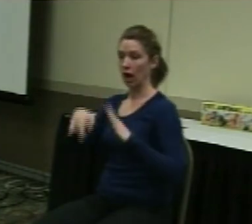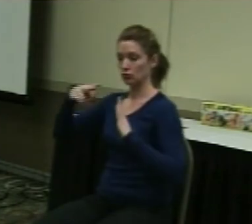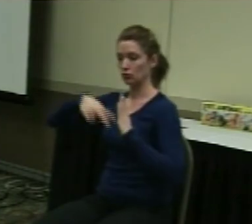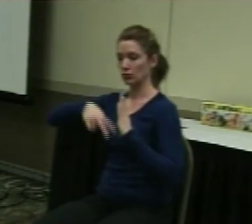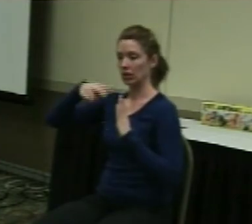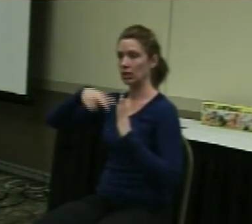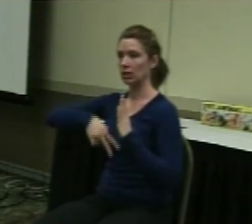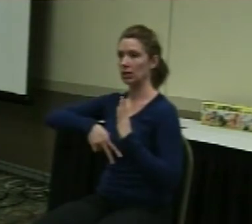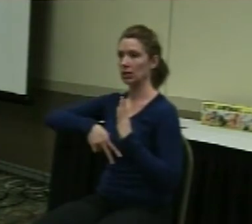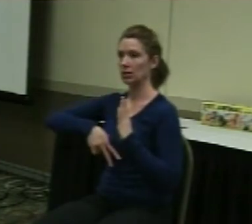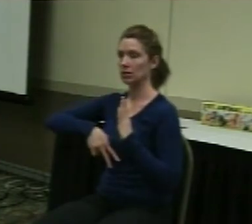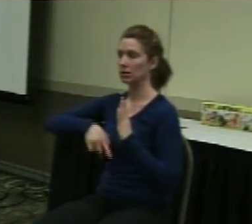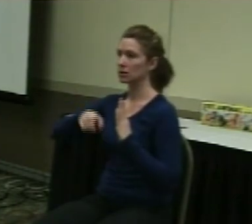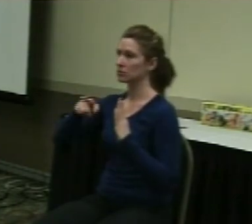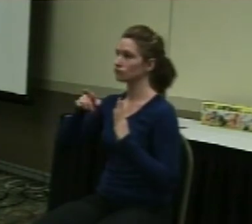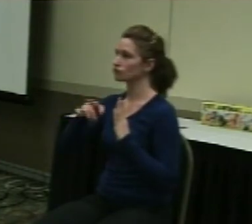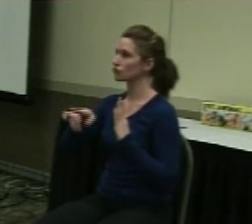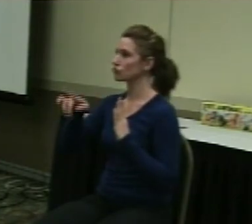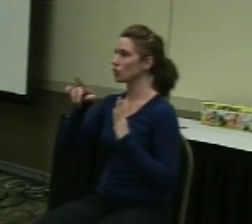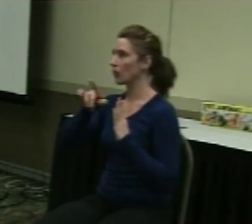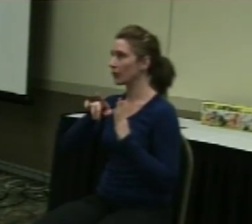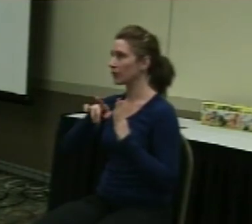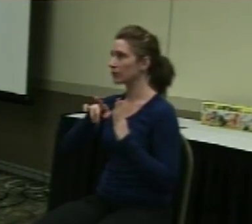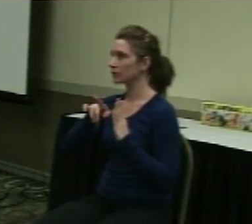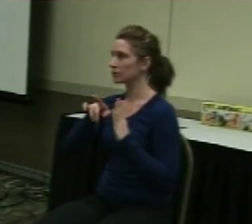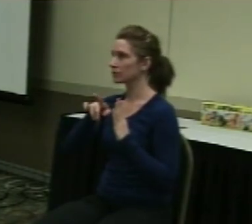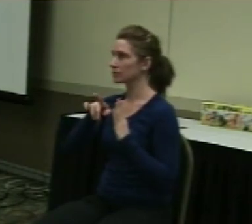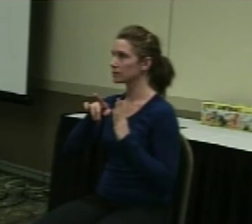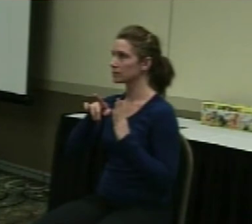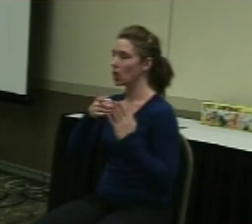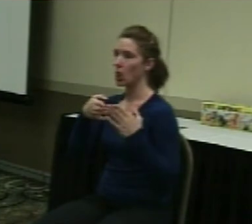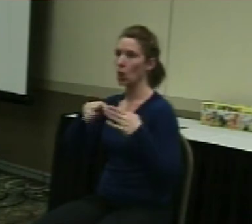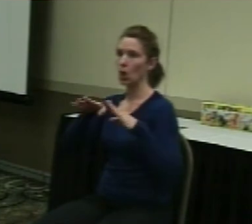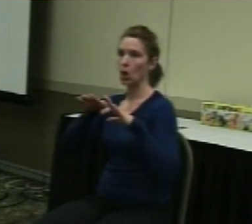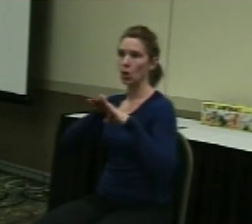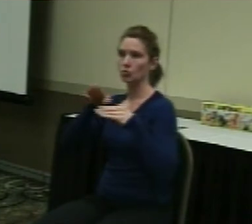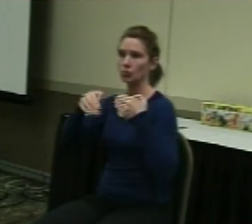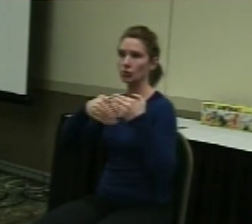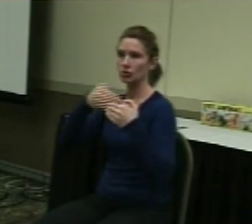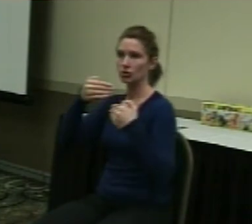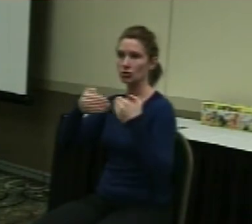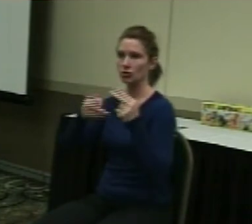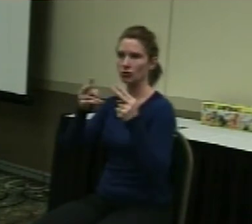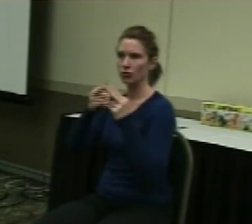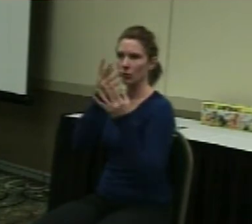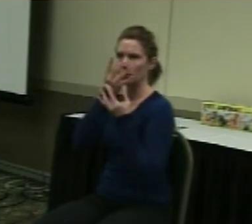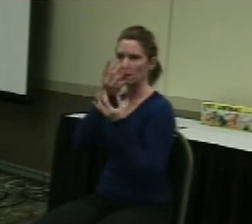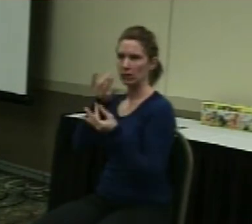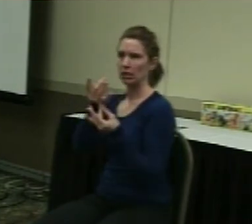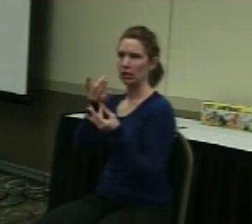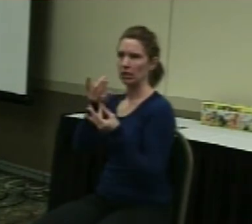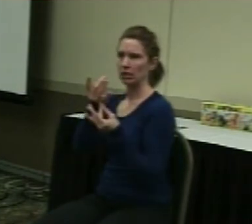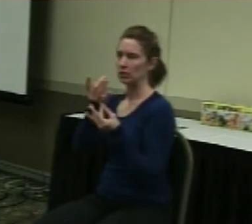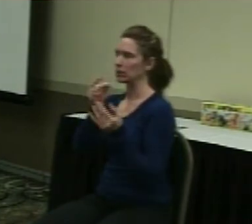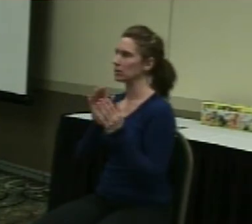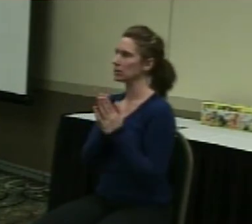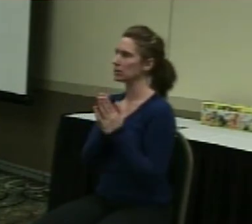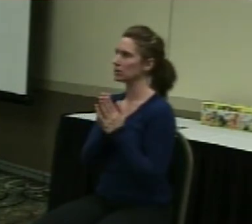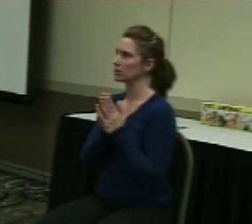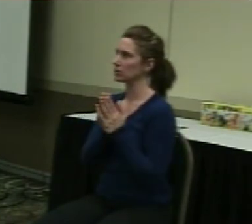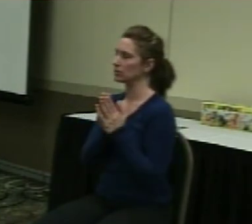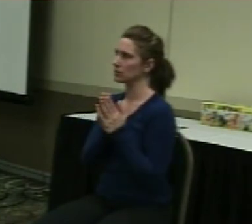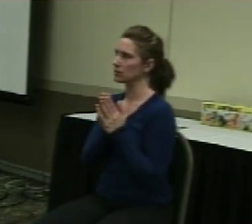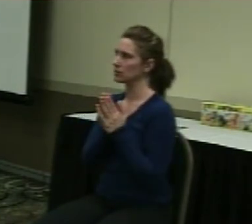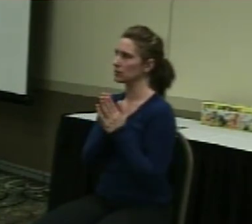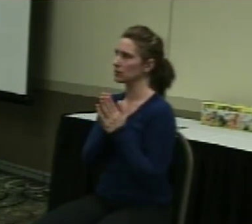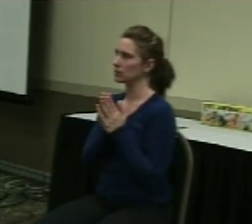reading, you are the close procedure, which is very, very interesting to think about. What does the